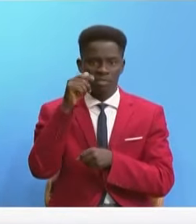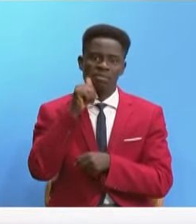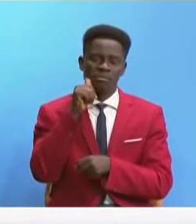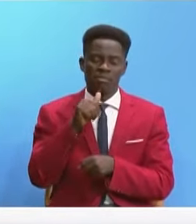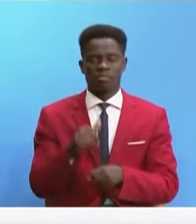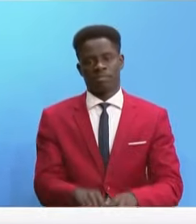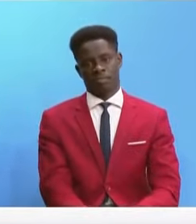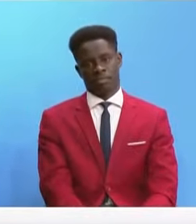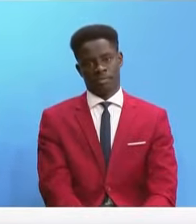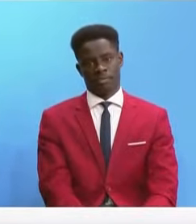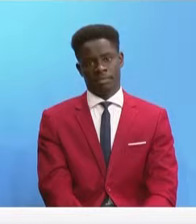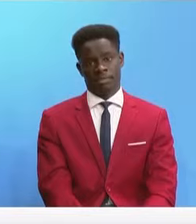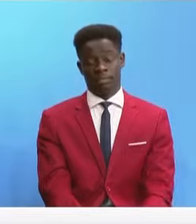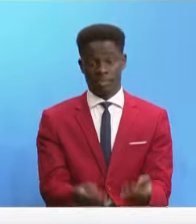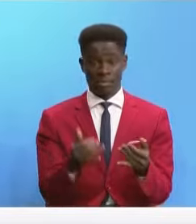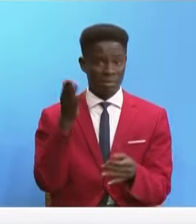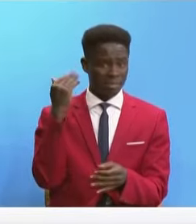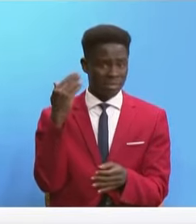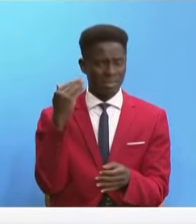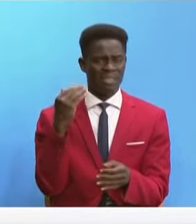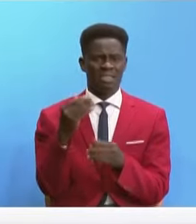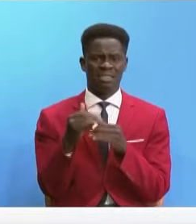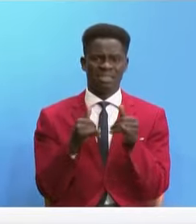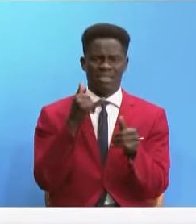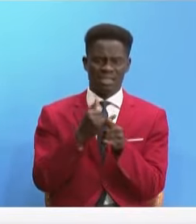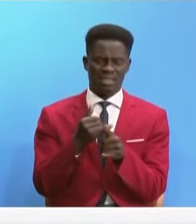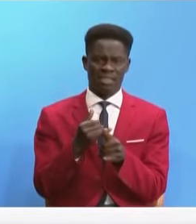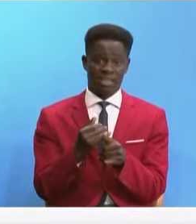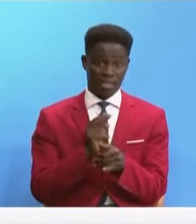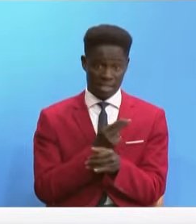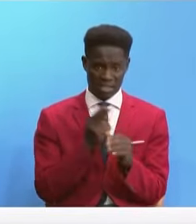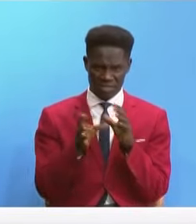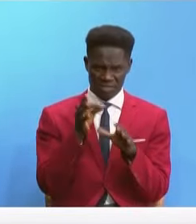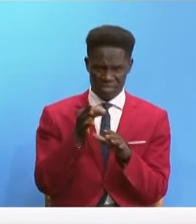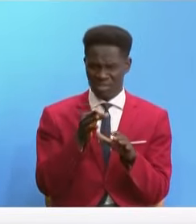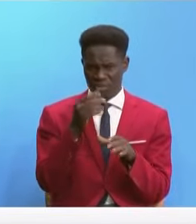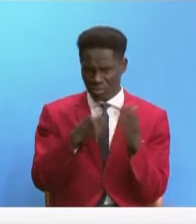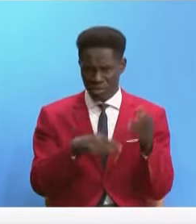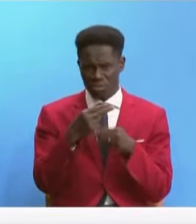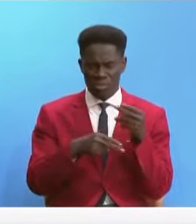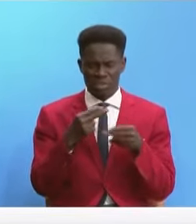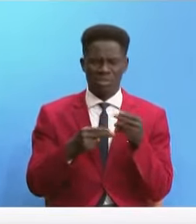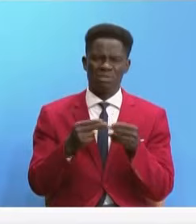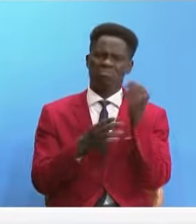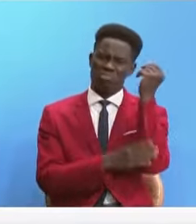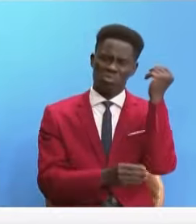noted that due to the poor academic background and